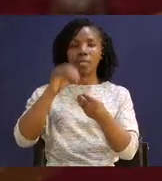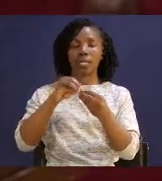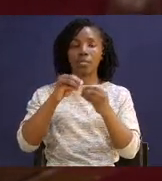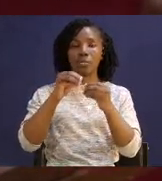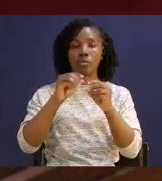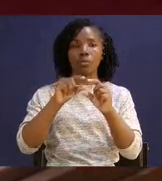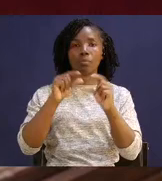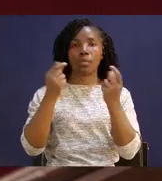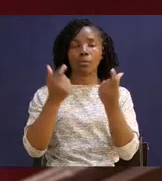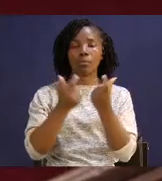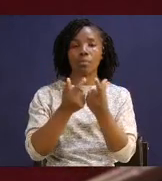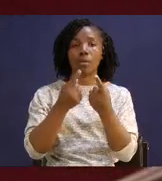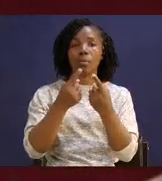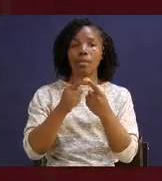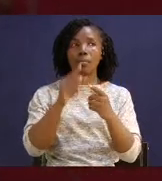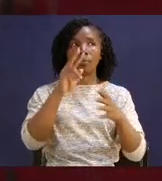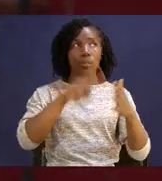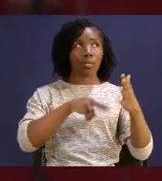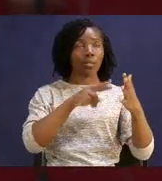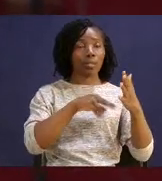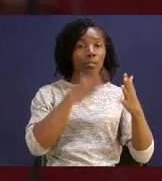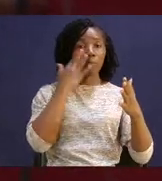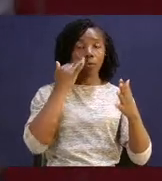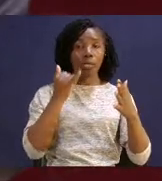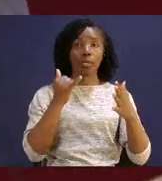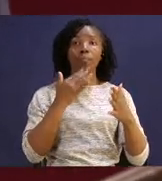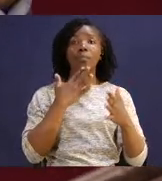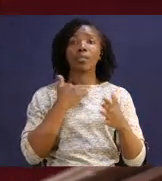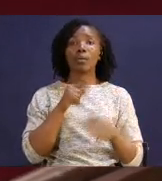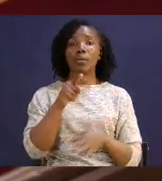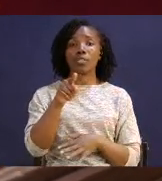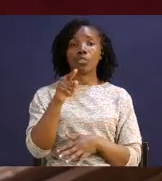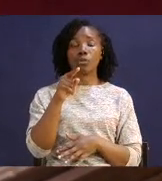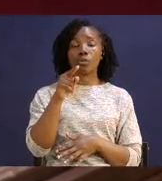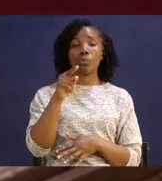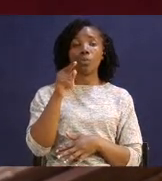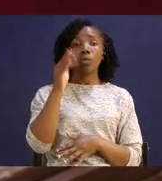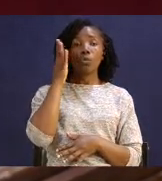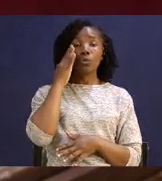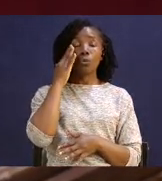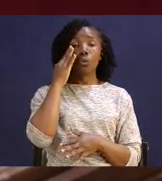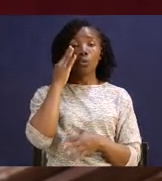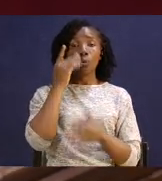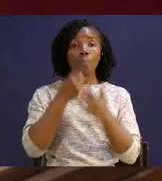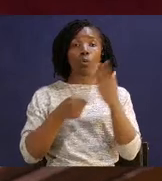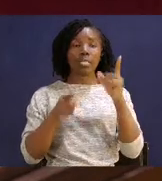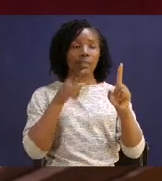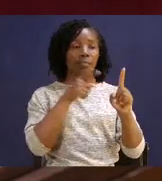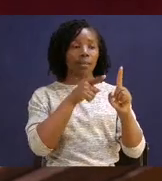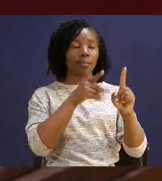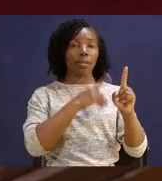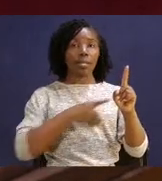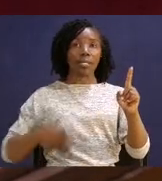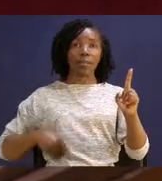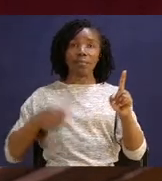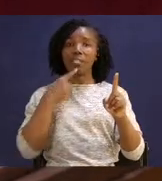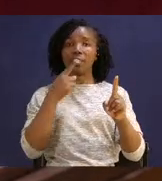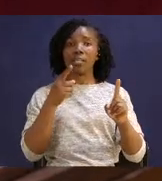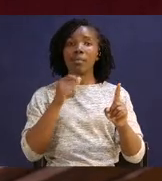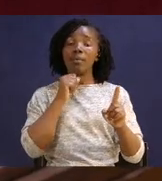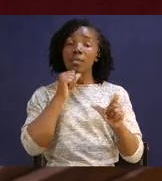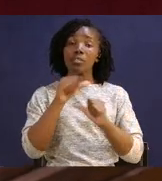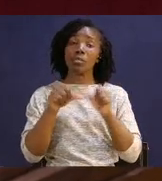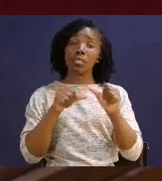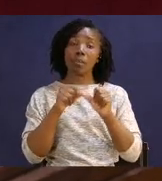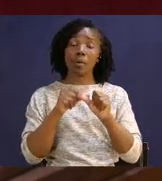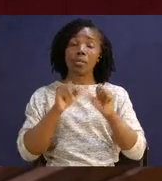Those are fundraisers. So let me read this, because I want you to notice that whatever he will say is not so much about his ability to